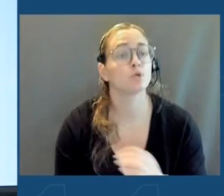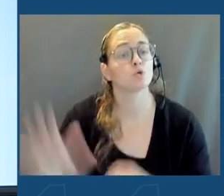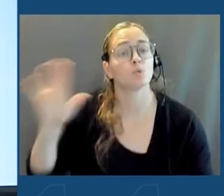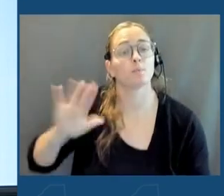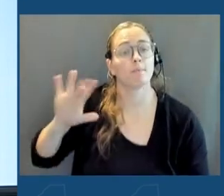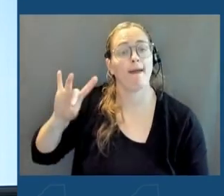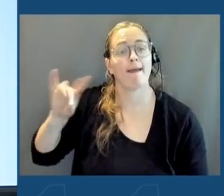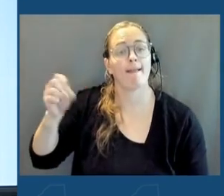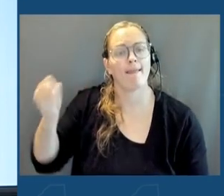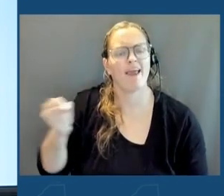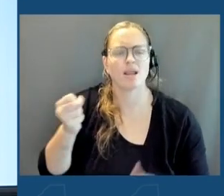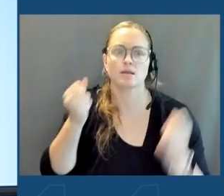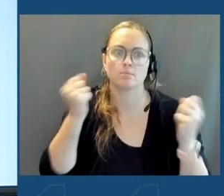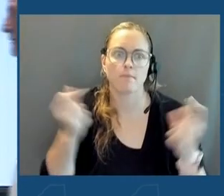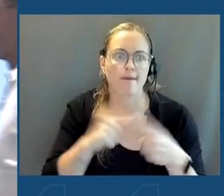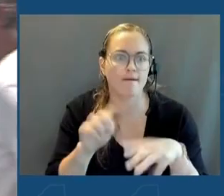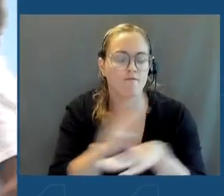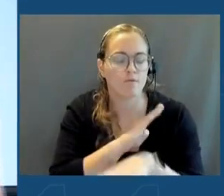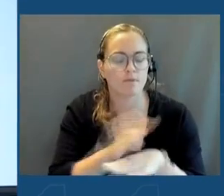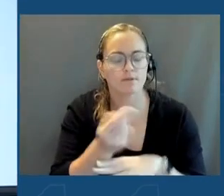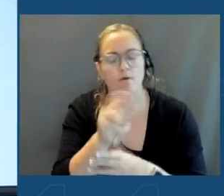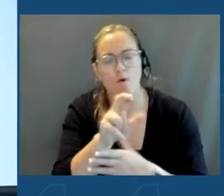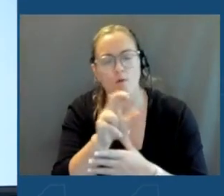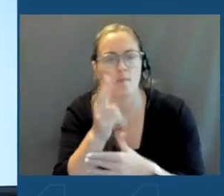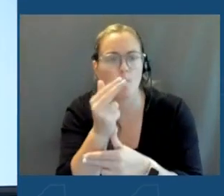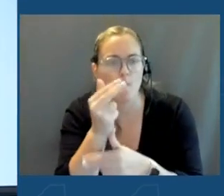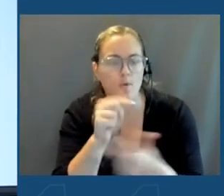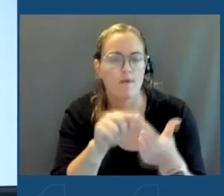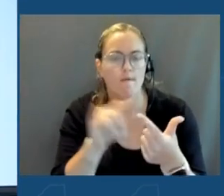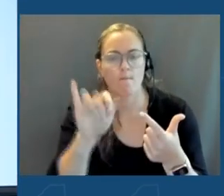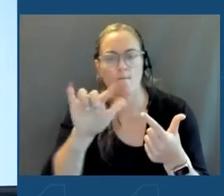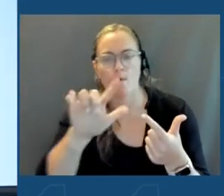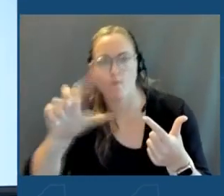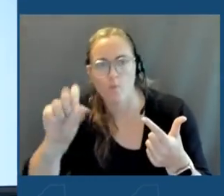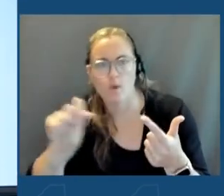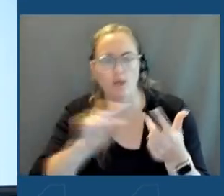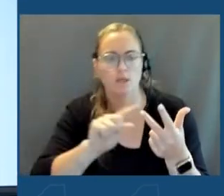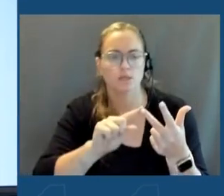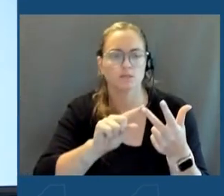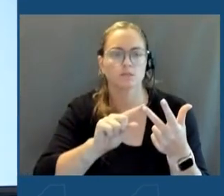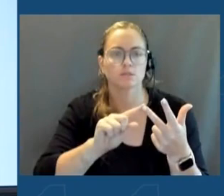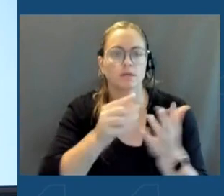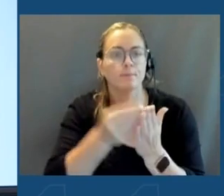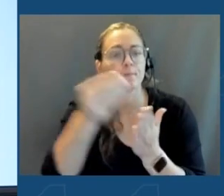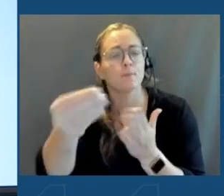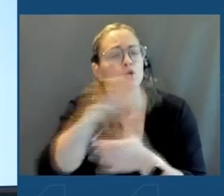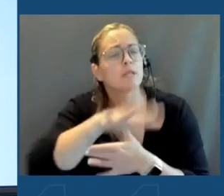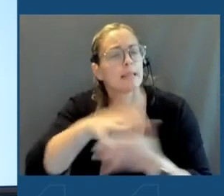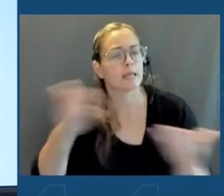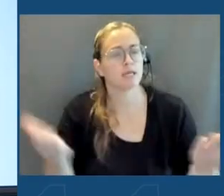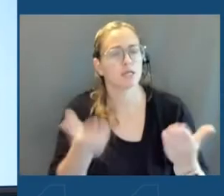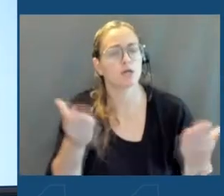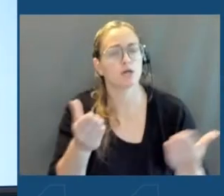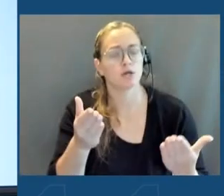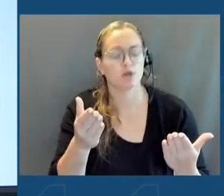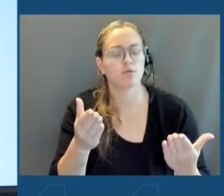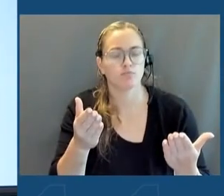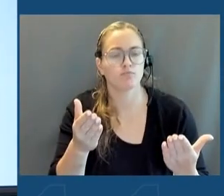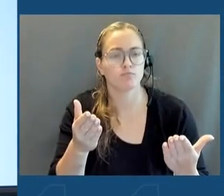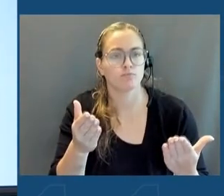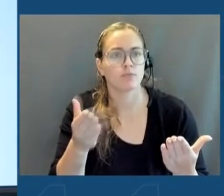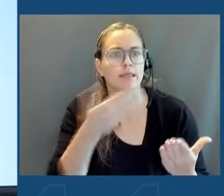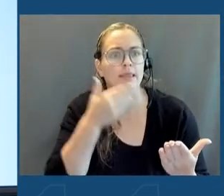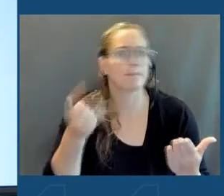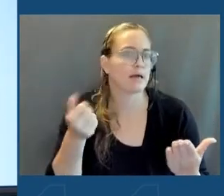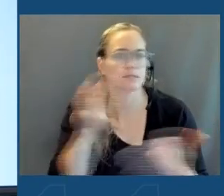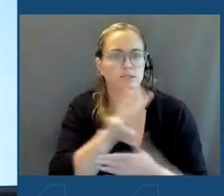had many businesses, Harbor Hotel, Broadwell's, and then purchased the land down here, Edmer Wilsey's, and of course the Best Western.